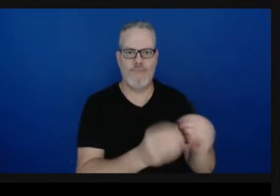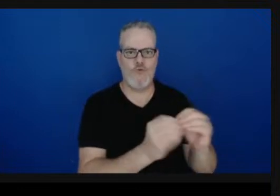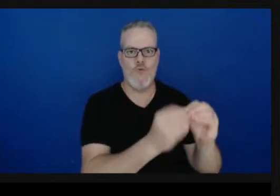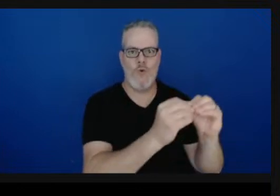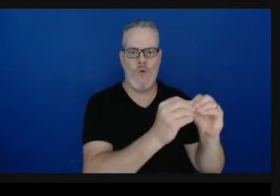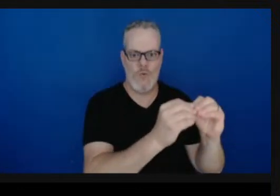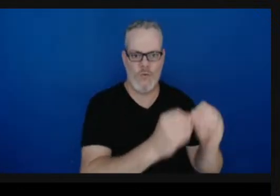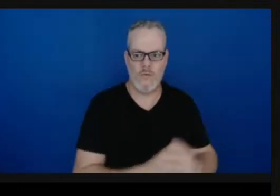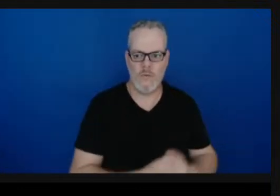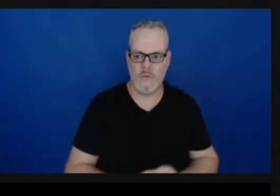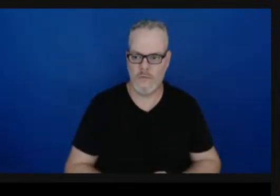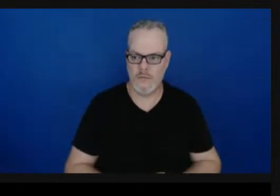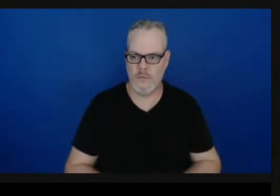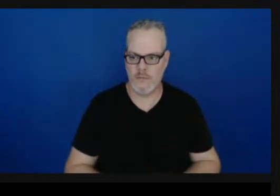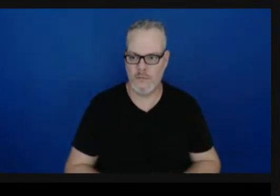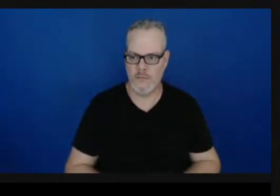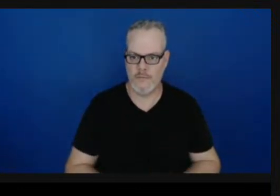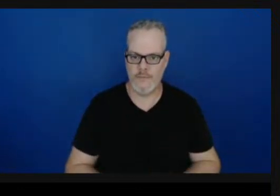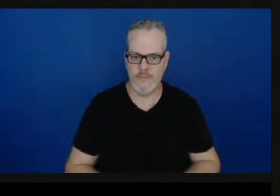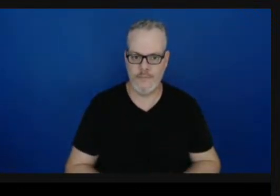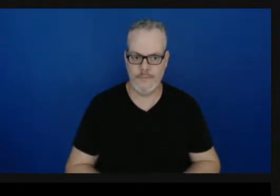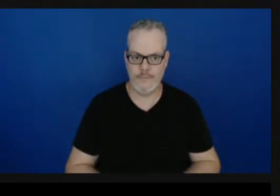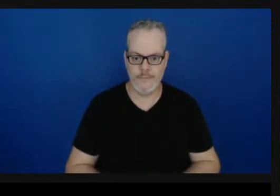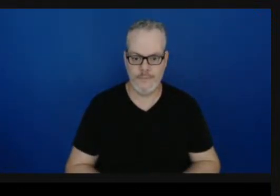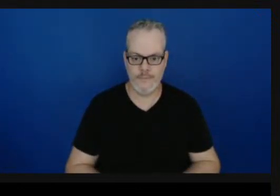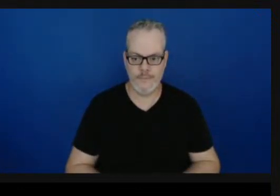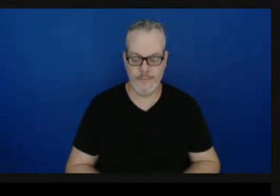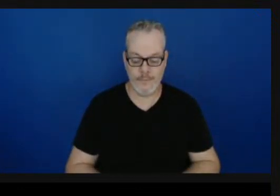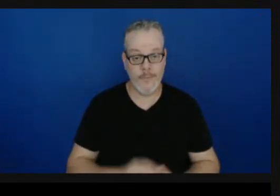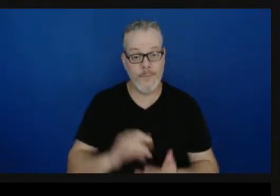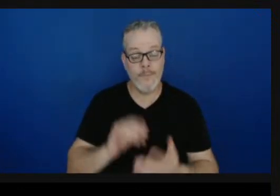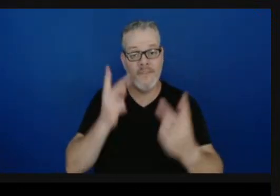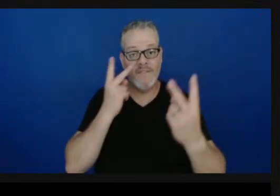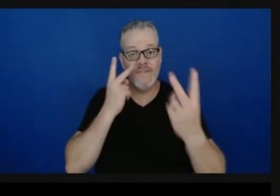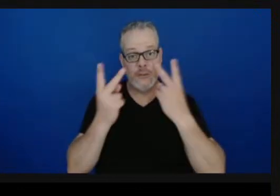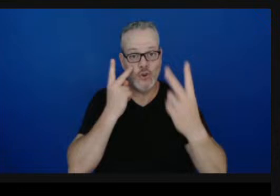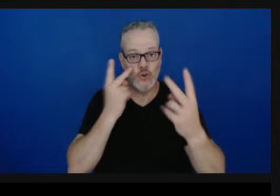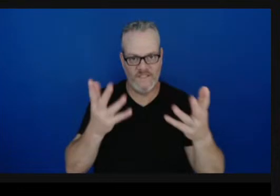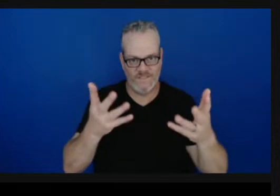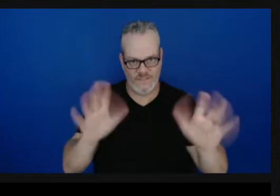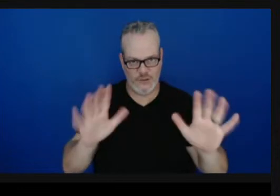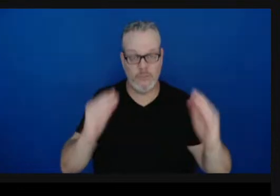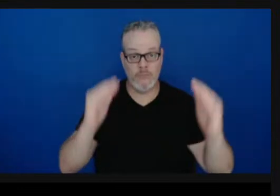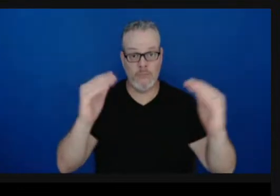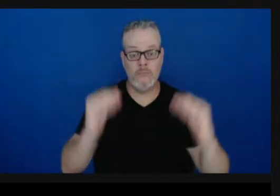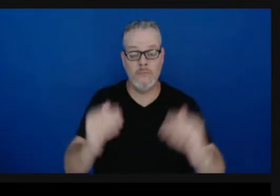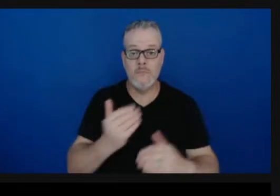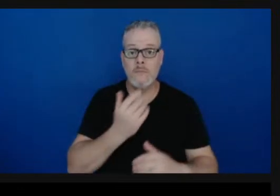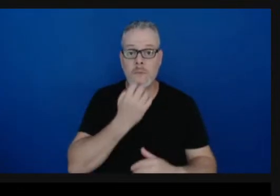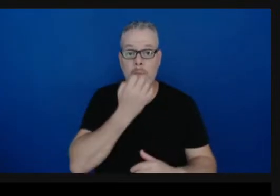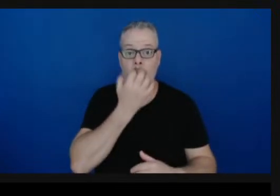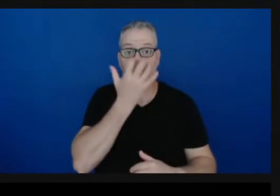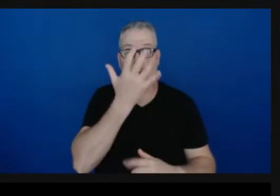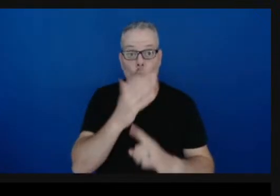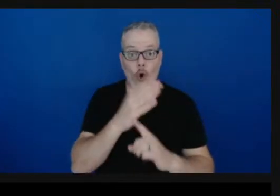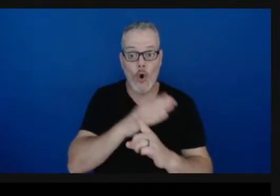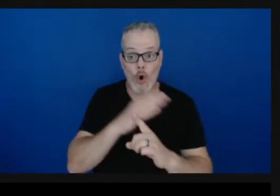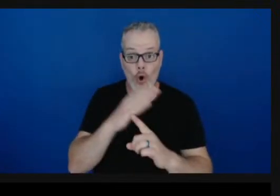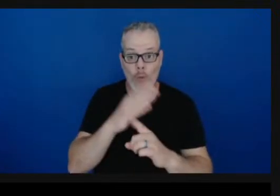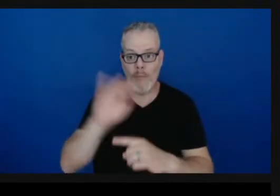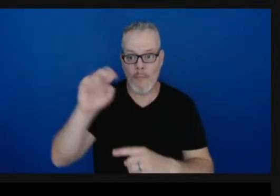products. So those are the visible maps. The thermal maps as well have been updated. So as we step through those once again, there's